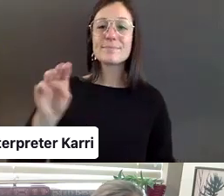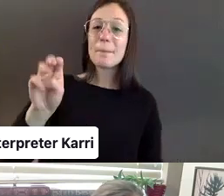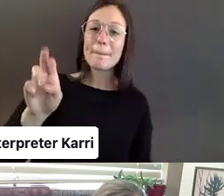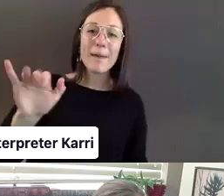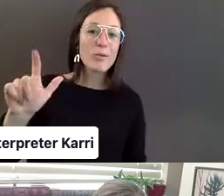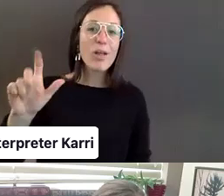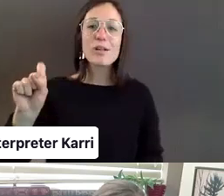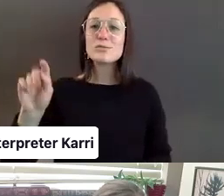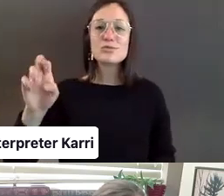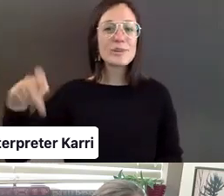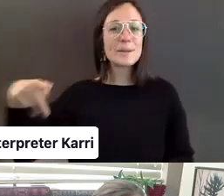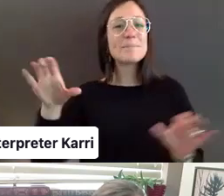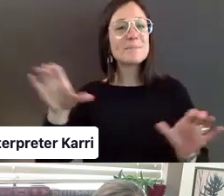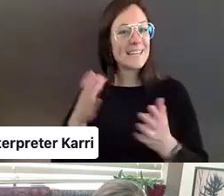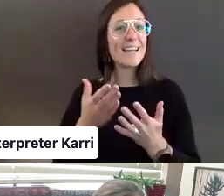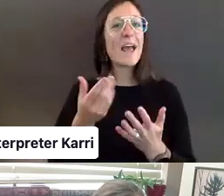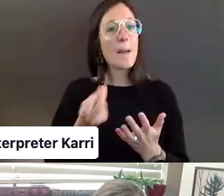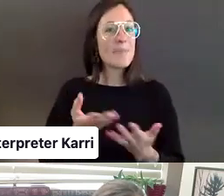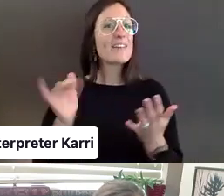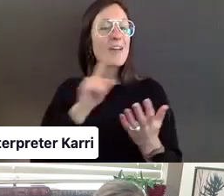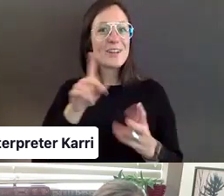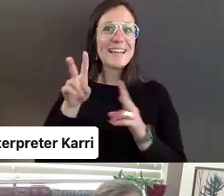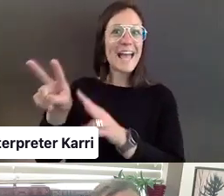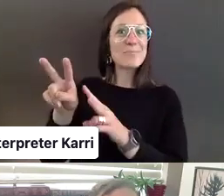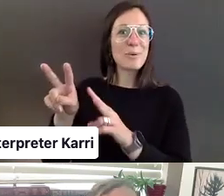a few things that are kind of admirable, but I feel like in terms of